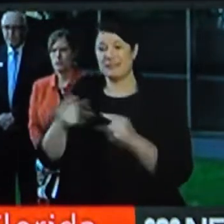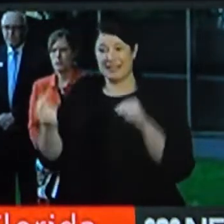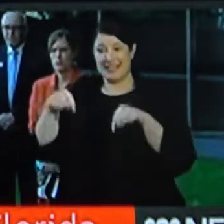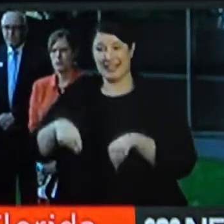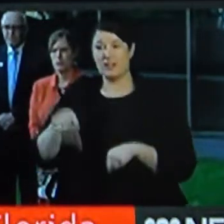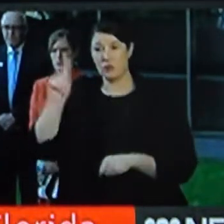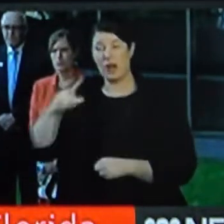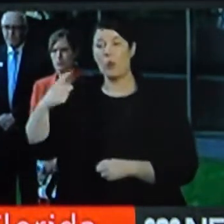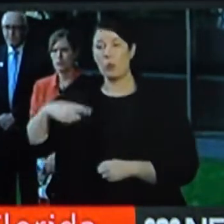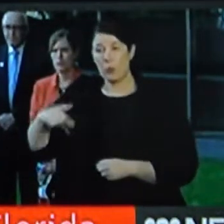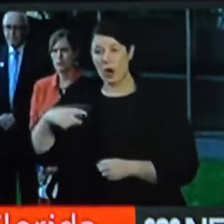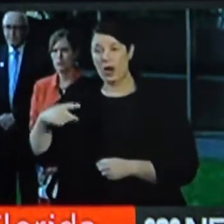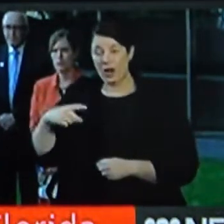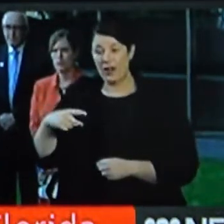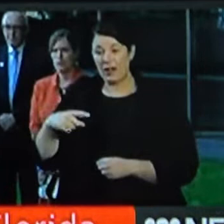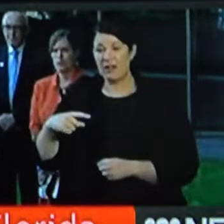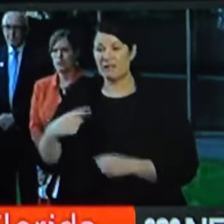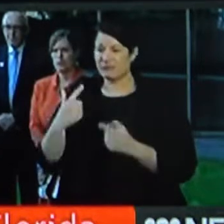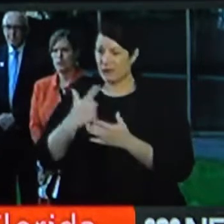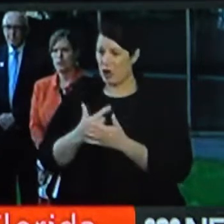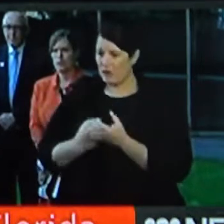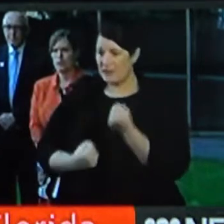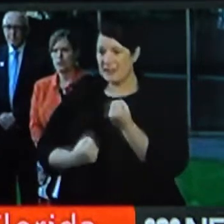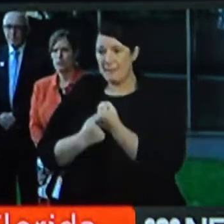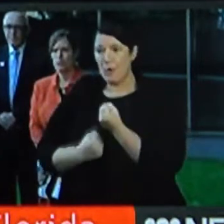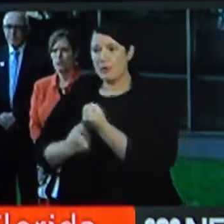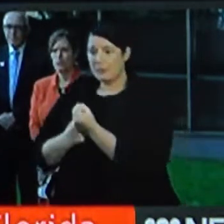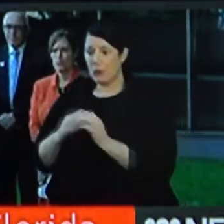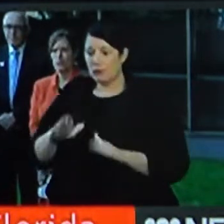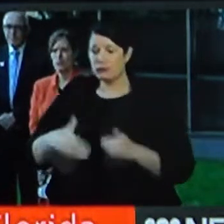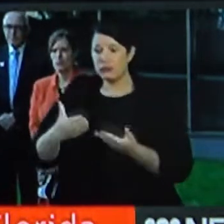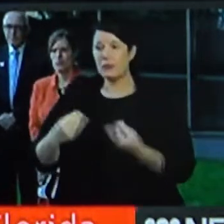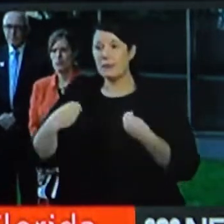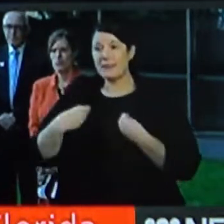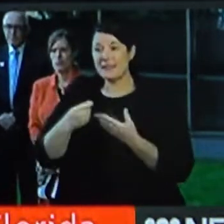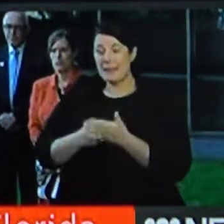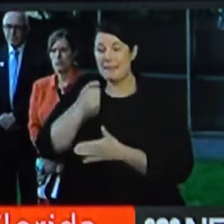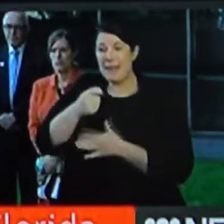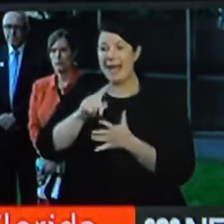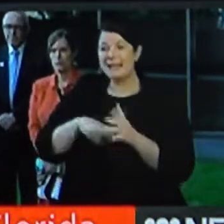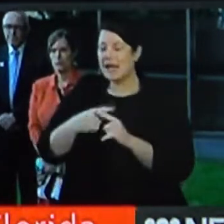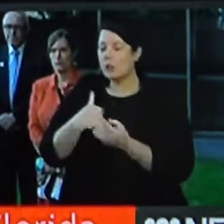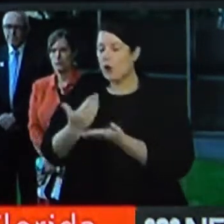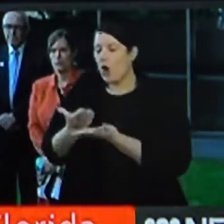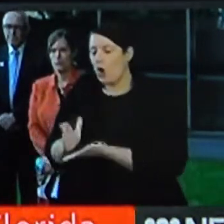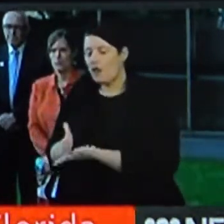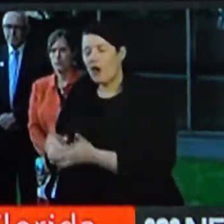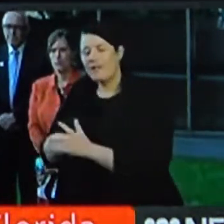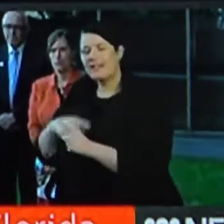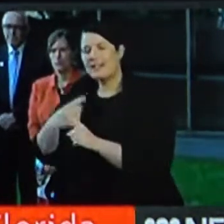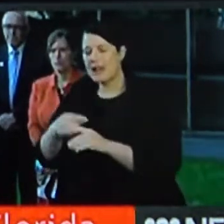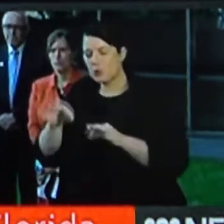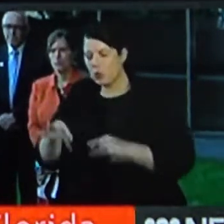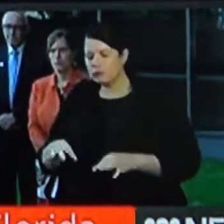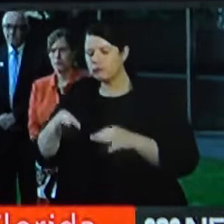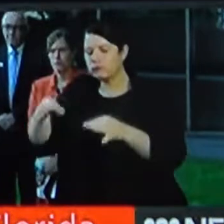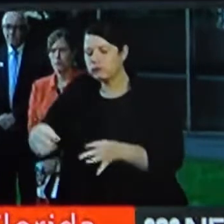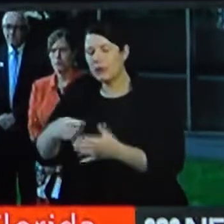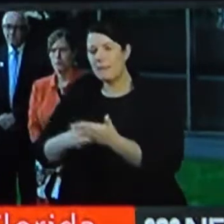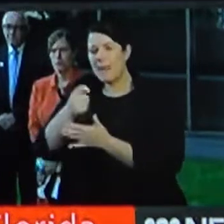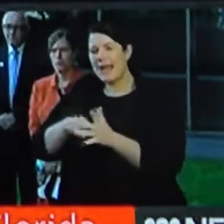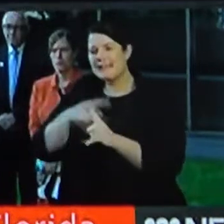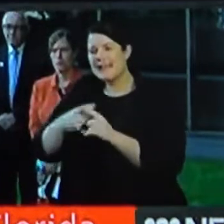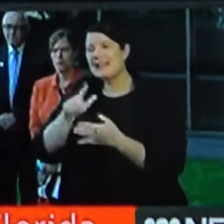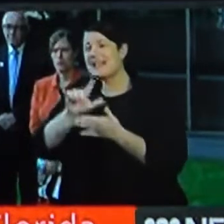because whilst there's been quite a lot of support offered for businesses who pay tax, where we've waived them or we've deferred their tax or we've reduced their